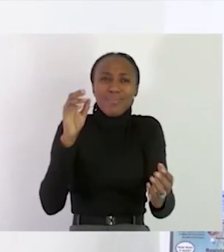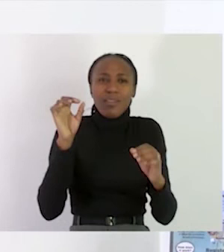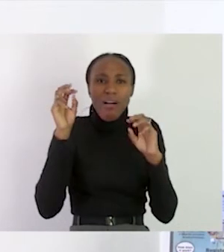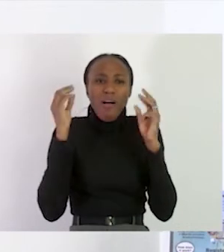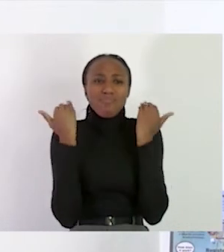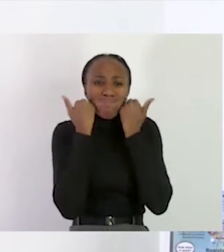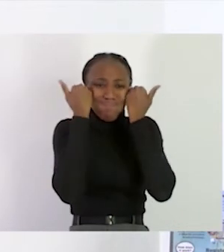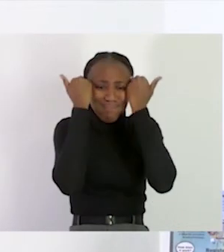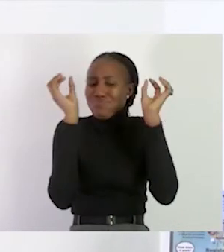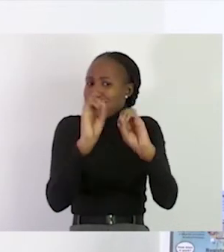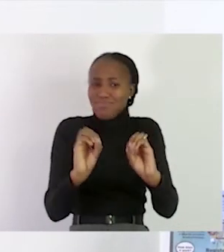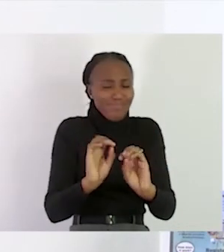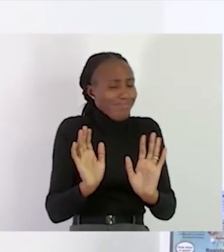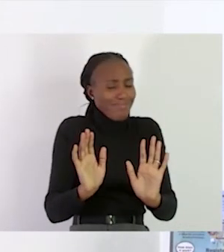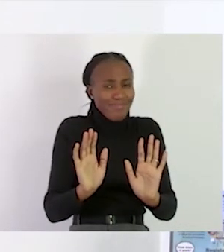about.